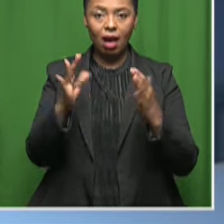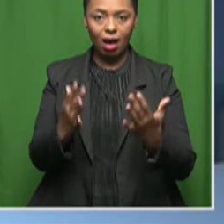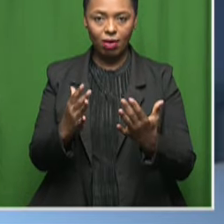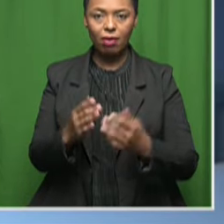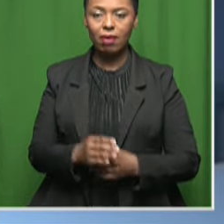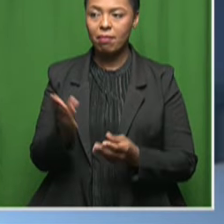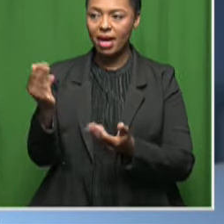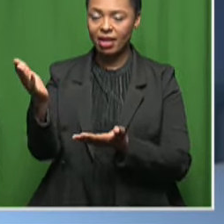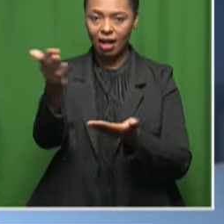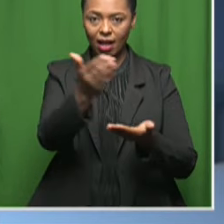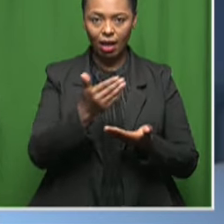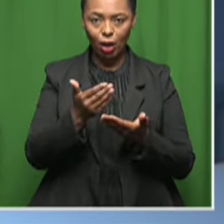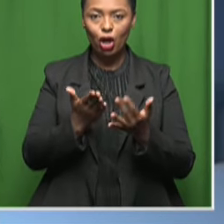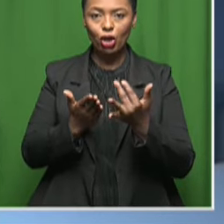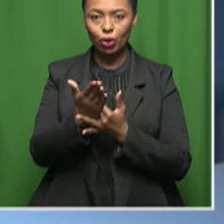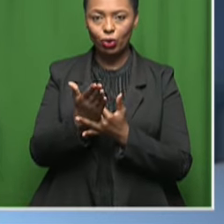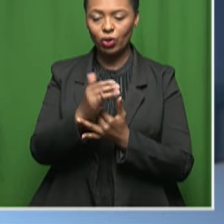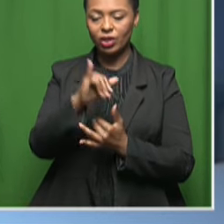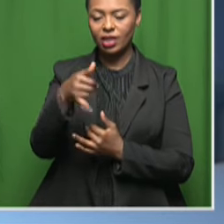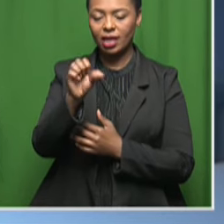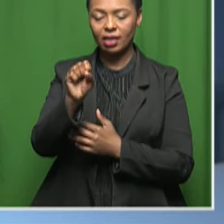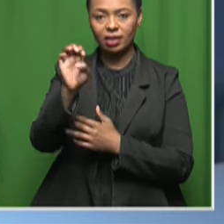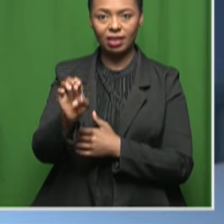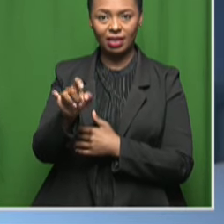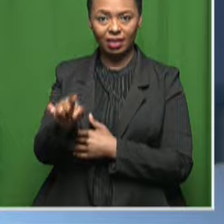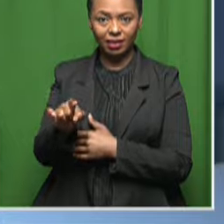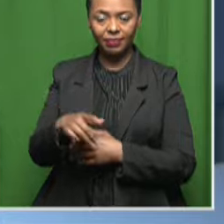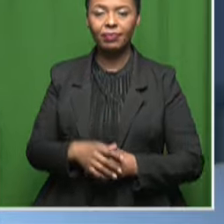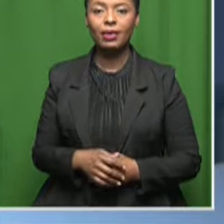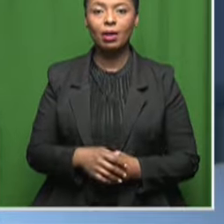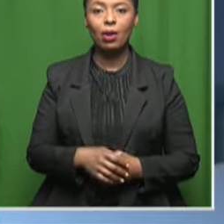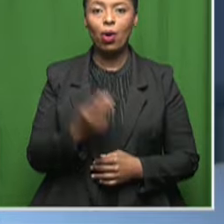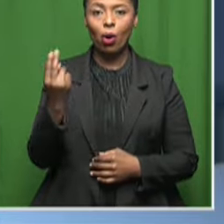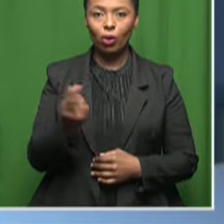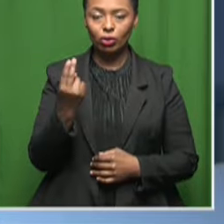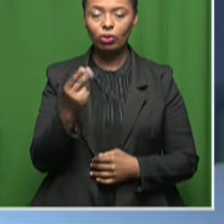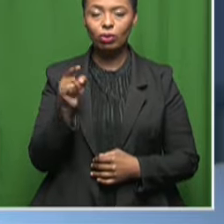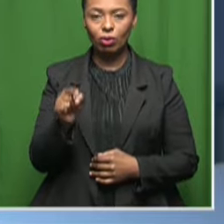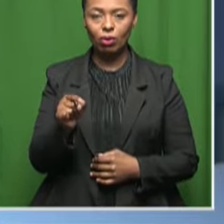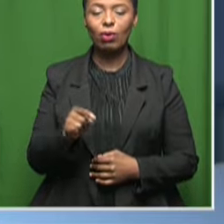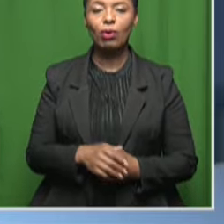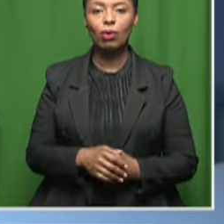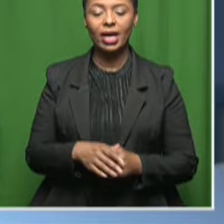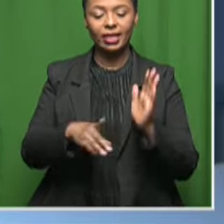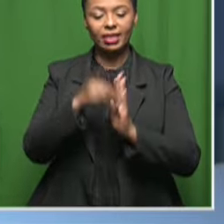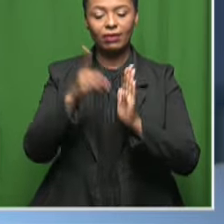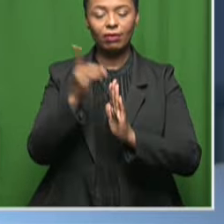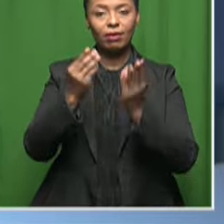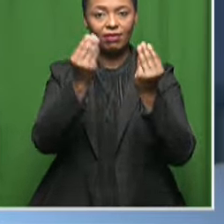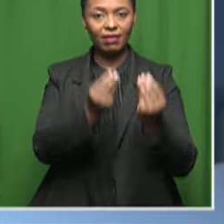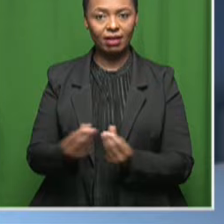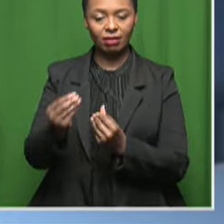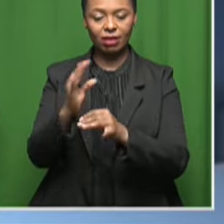through Johannesburg Stock Exchange and also through our development